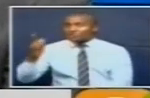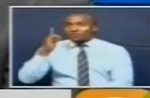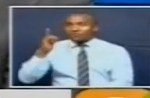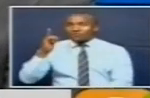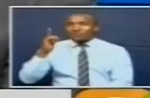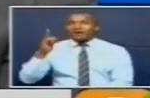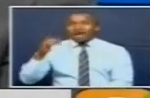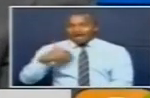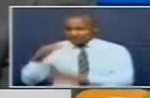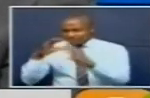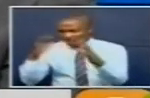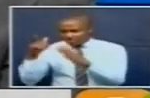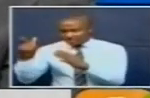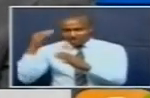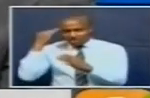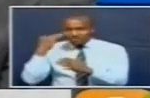in court that